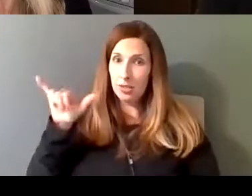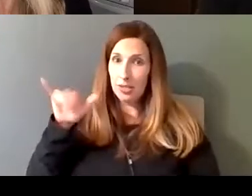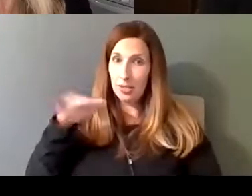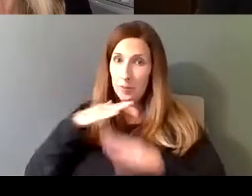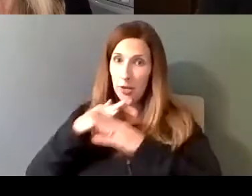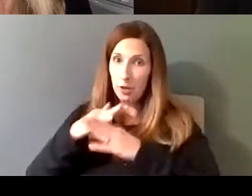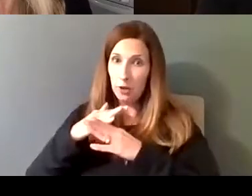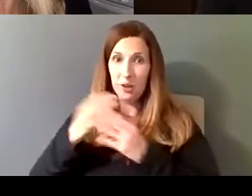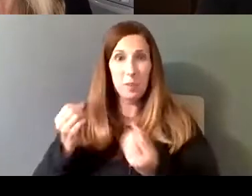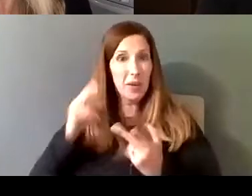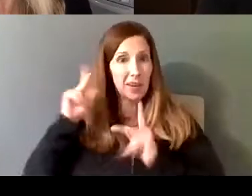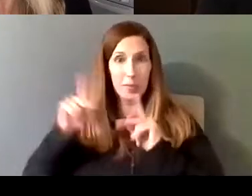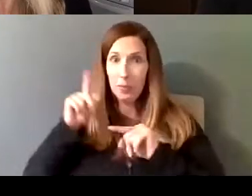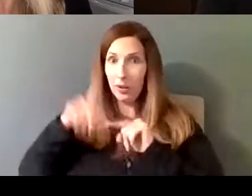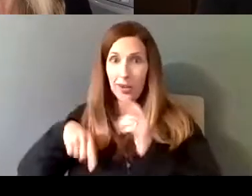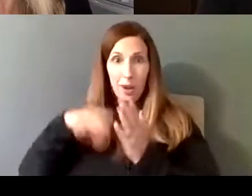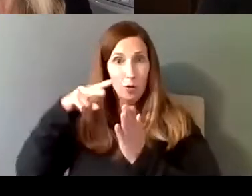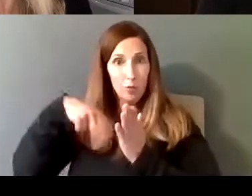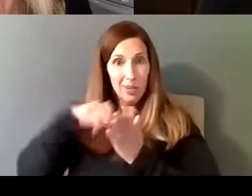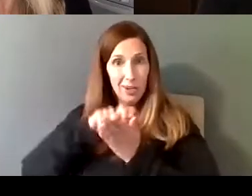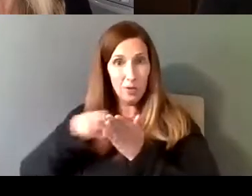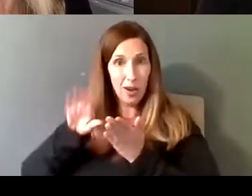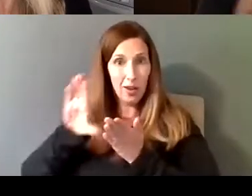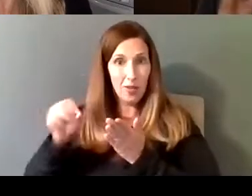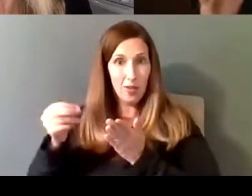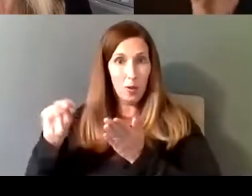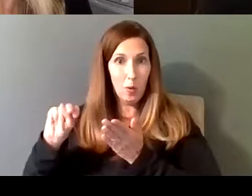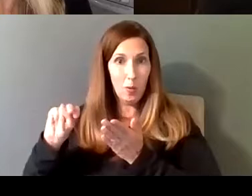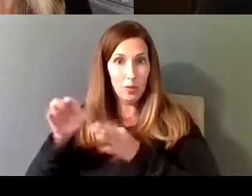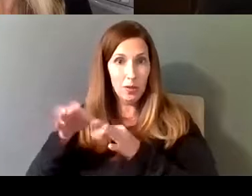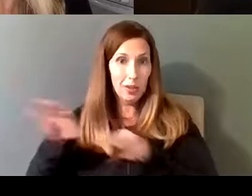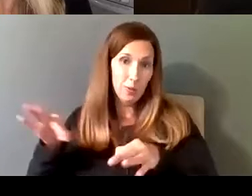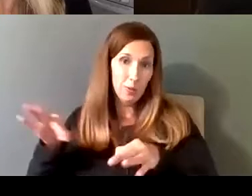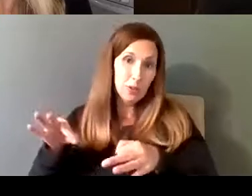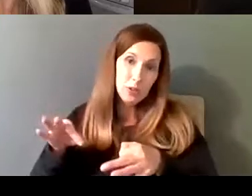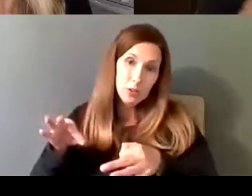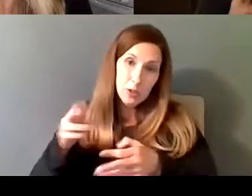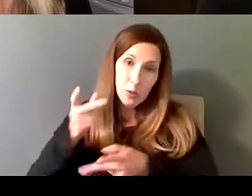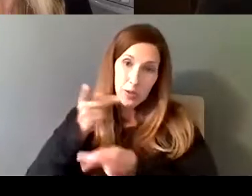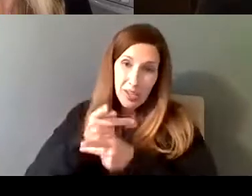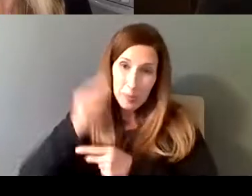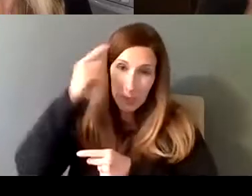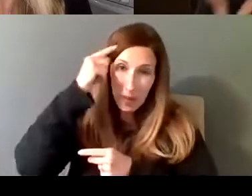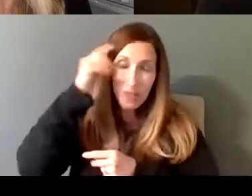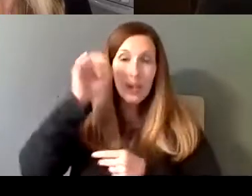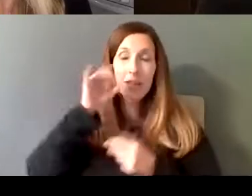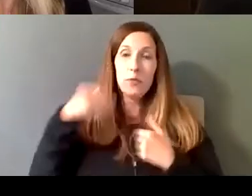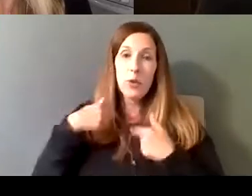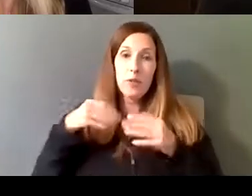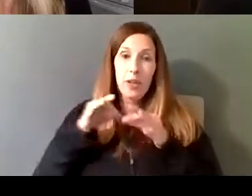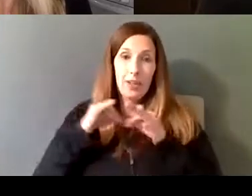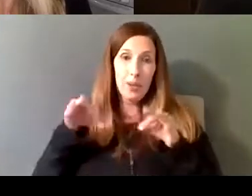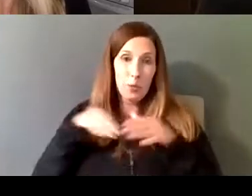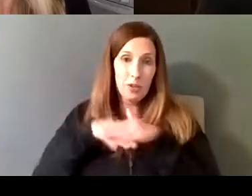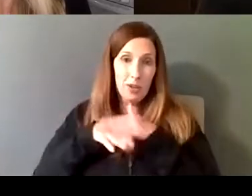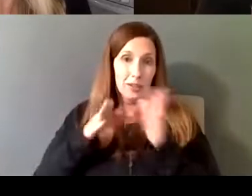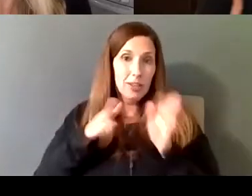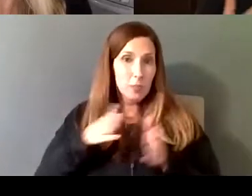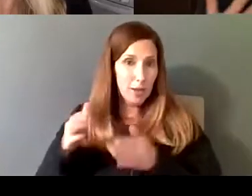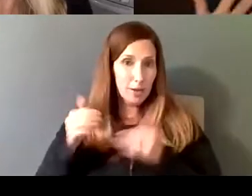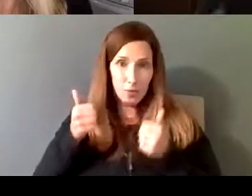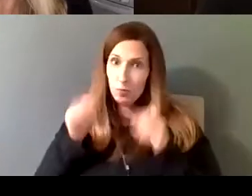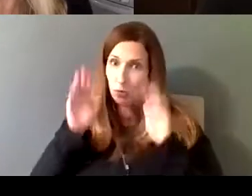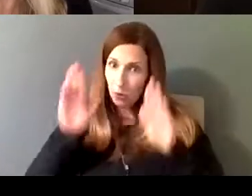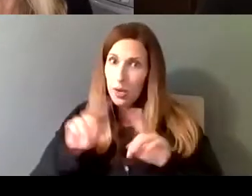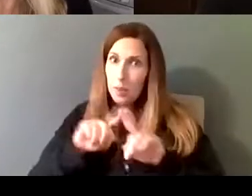in their own native language. And so keeping that in mind. So, when you do have a language access plan, that's great, but also making sure that it's going